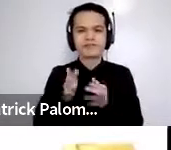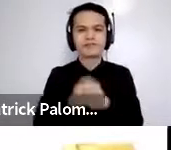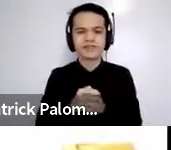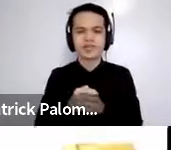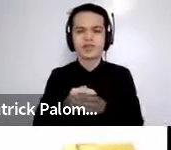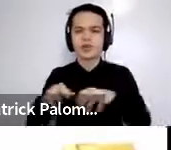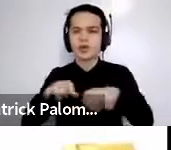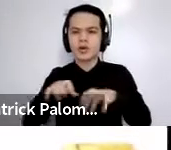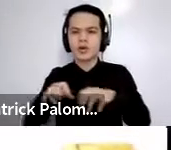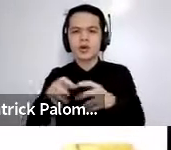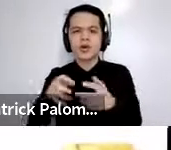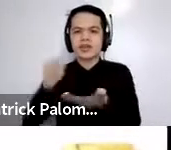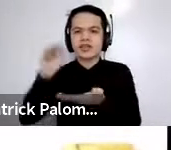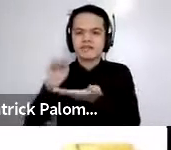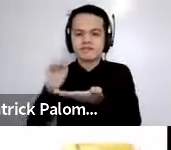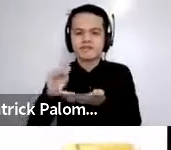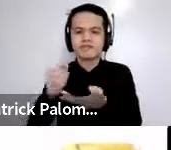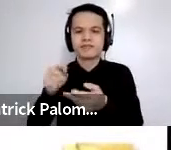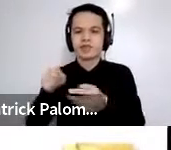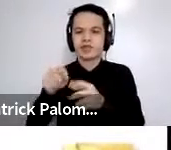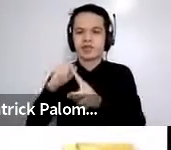social injustice,